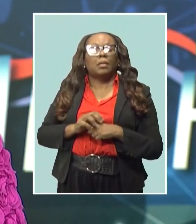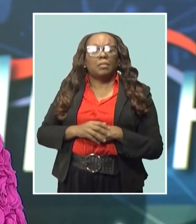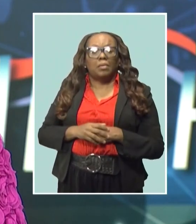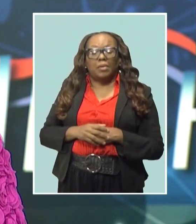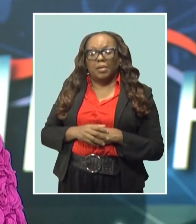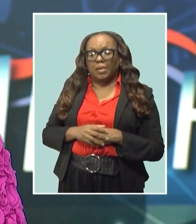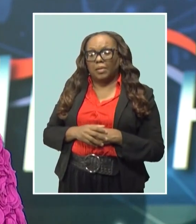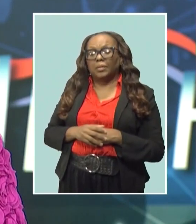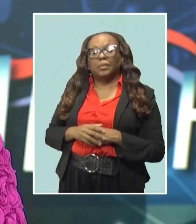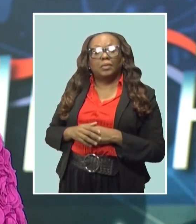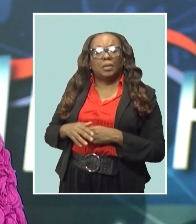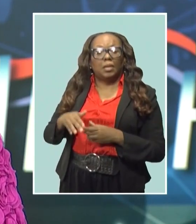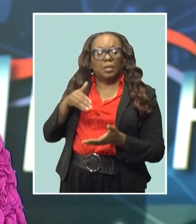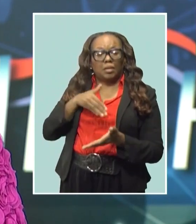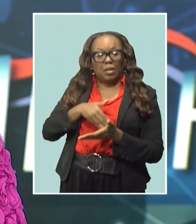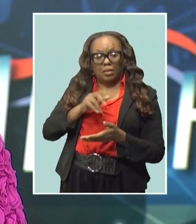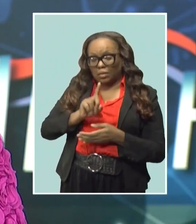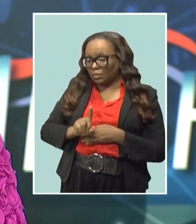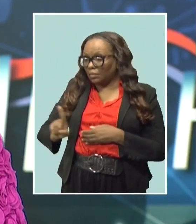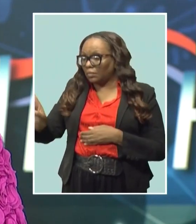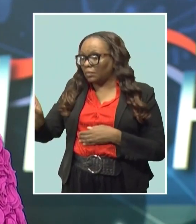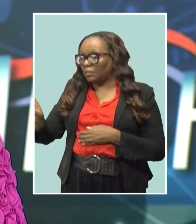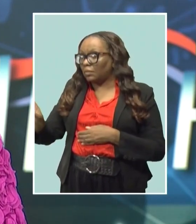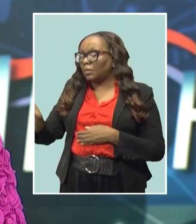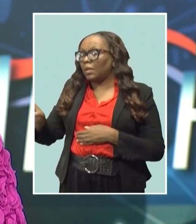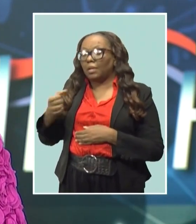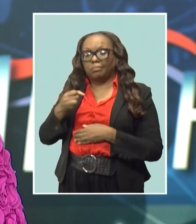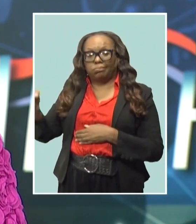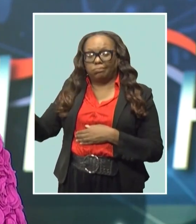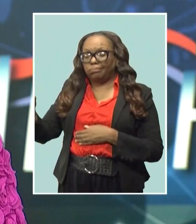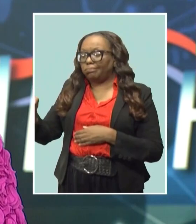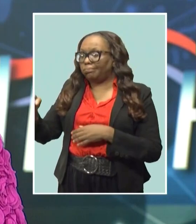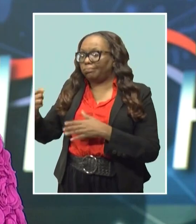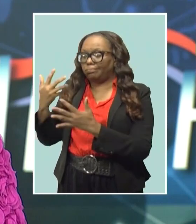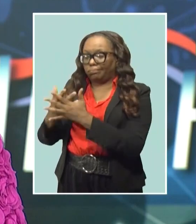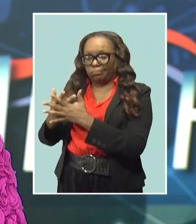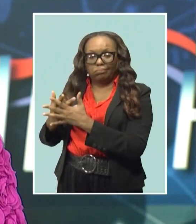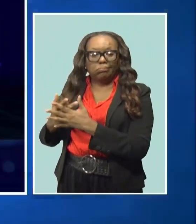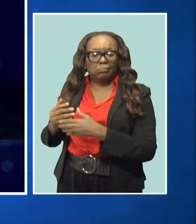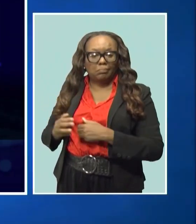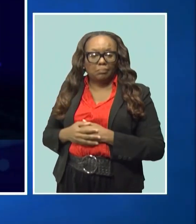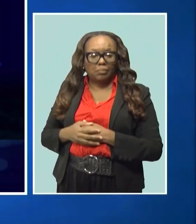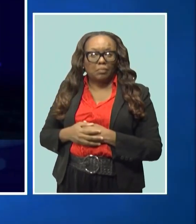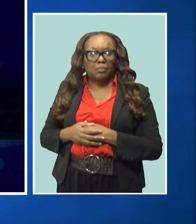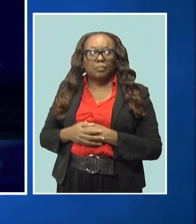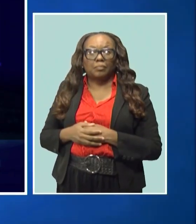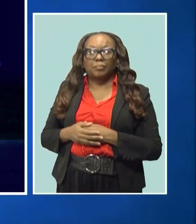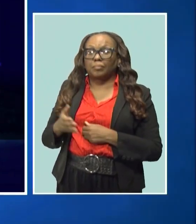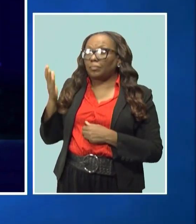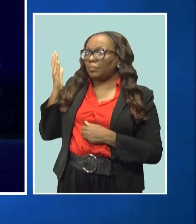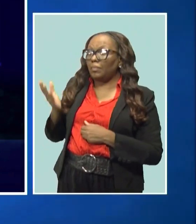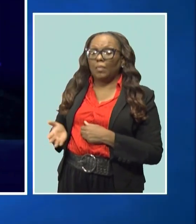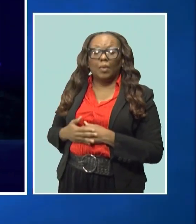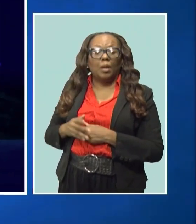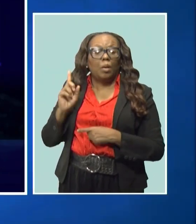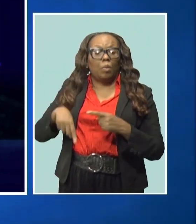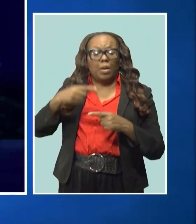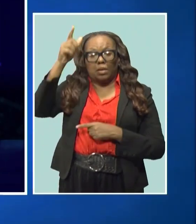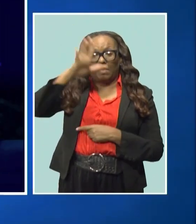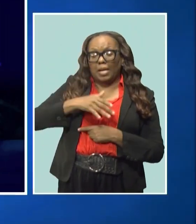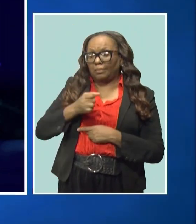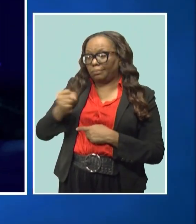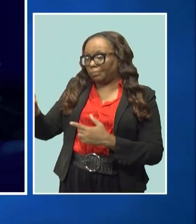after going into custody and before being placed in a holding cell. He was visited while in the holding